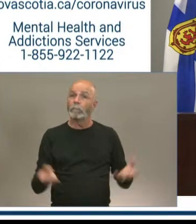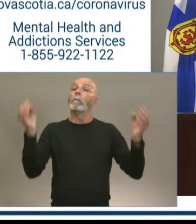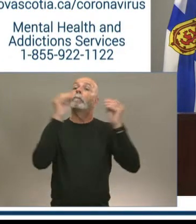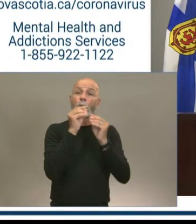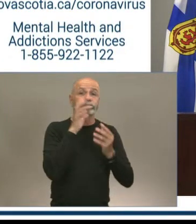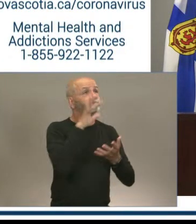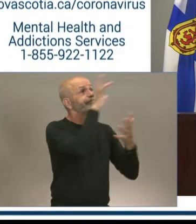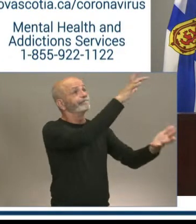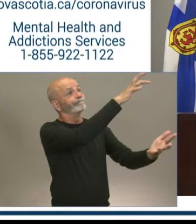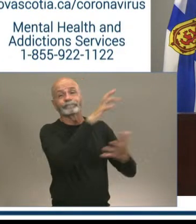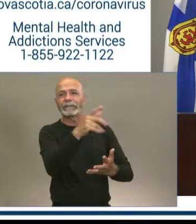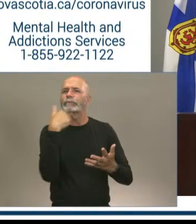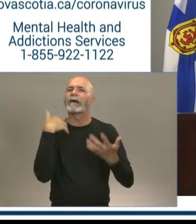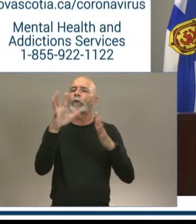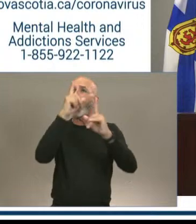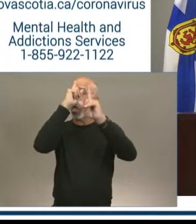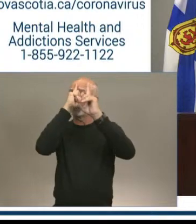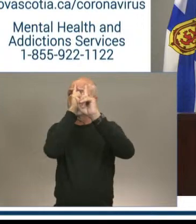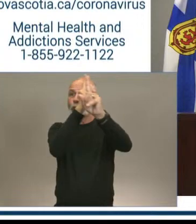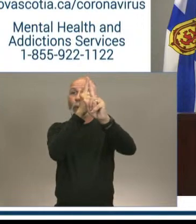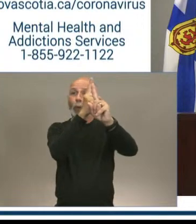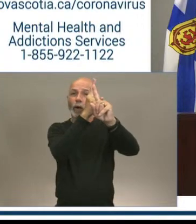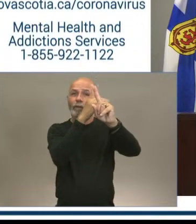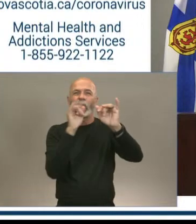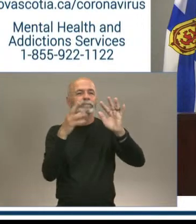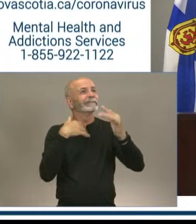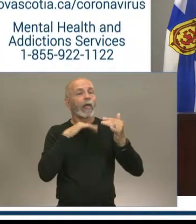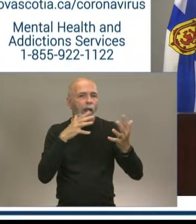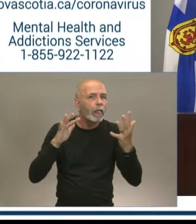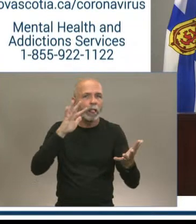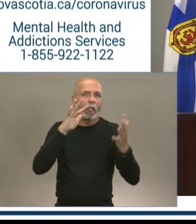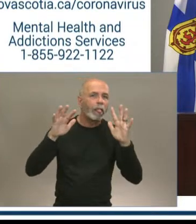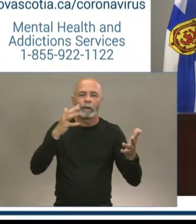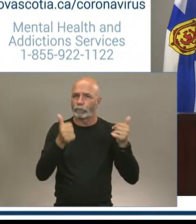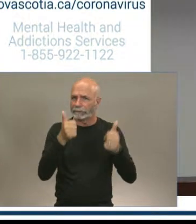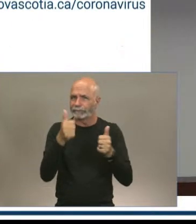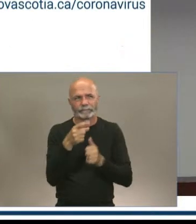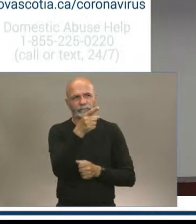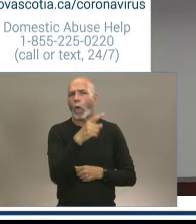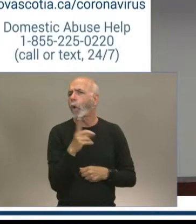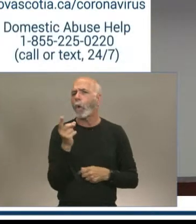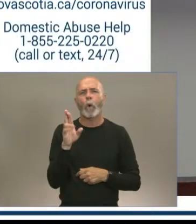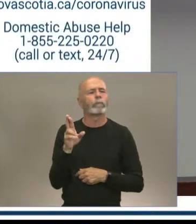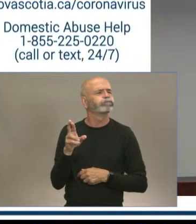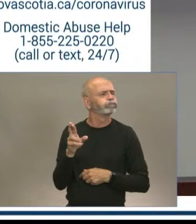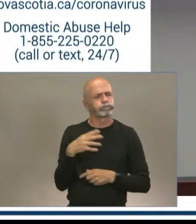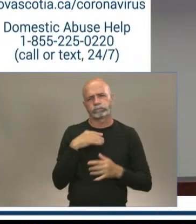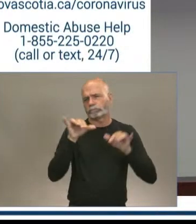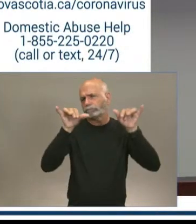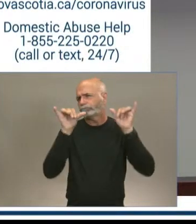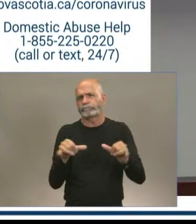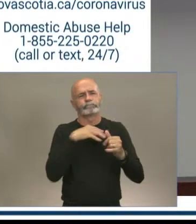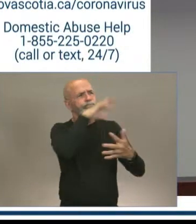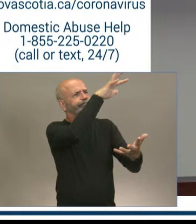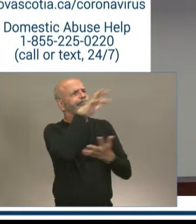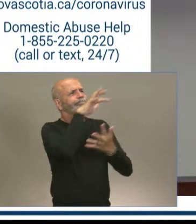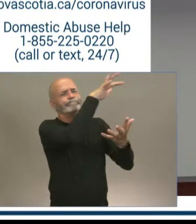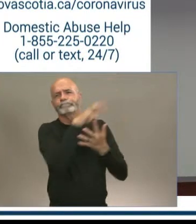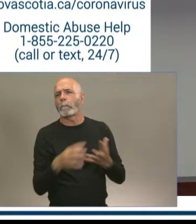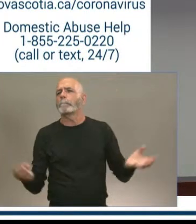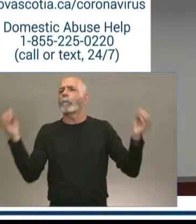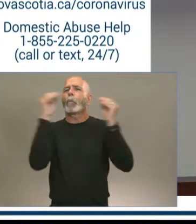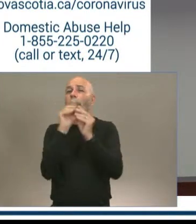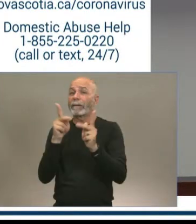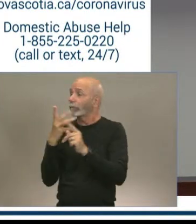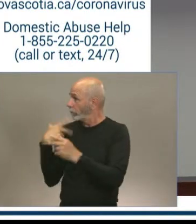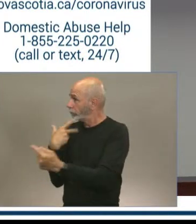or do we need to put a little push on here? We're still on target. Our vaccine uptakes and our vaccine supply delivery still puts